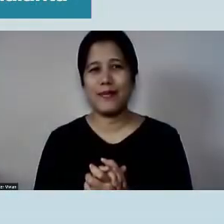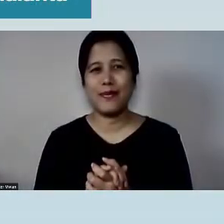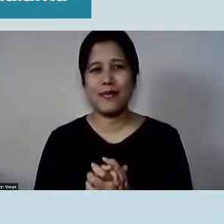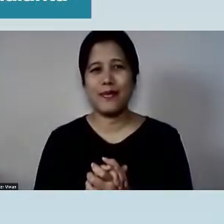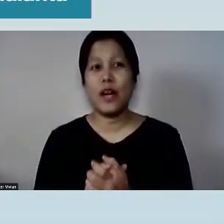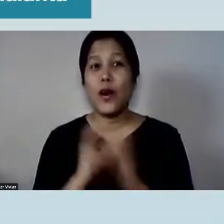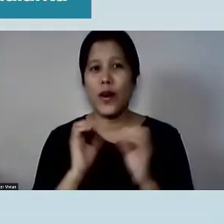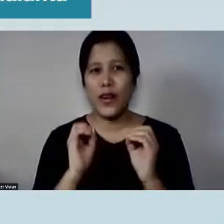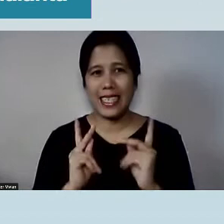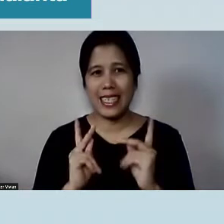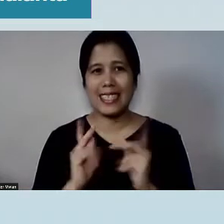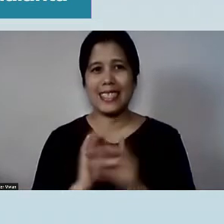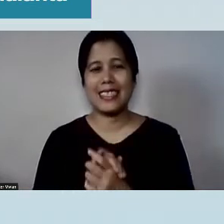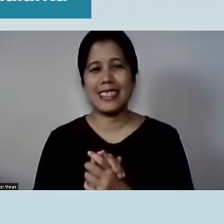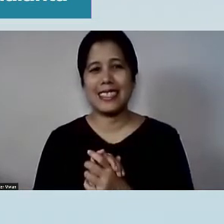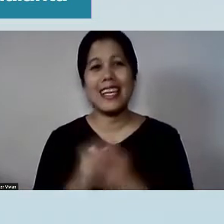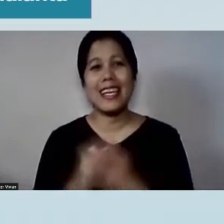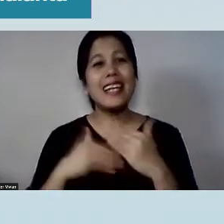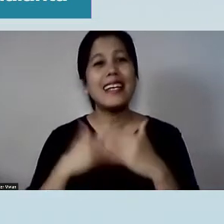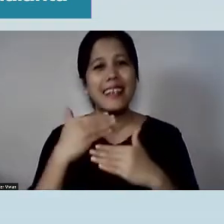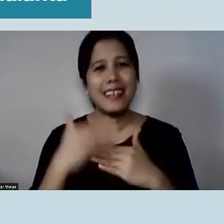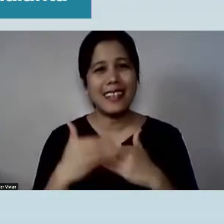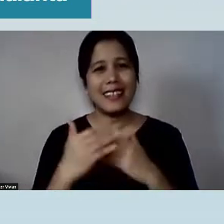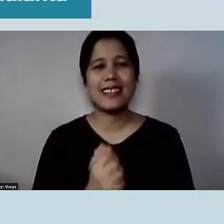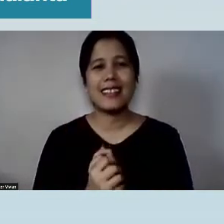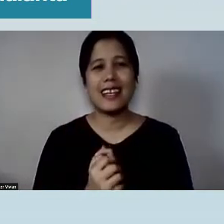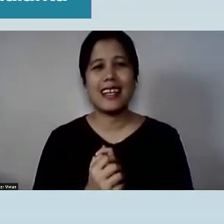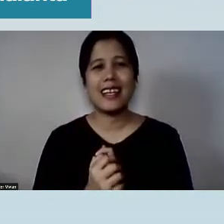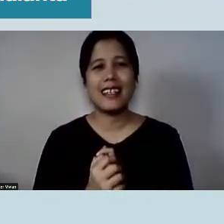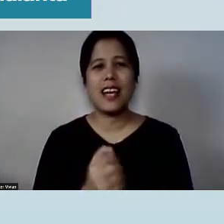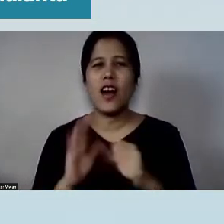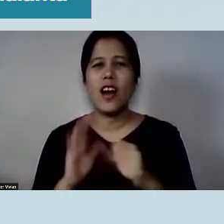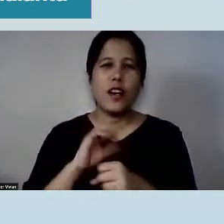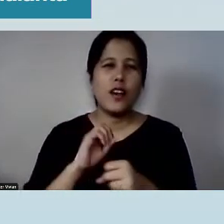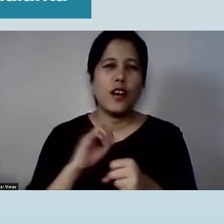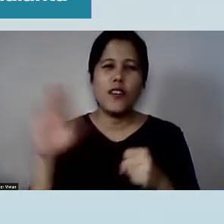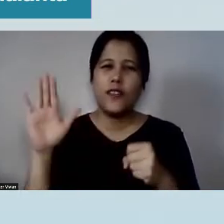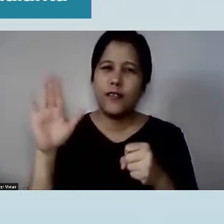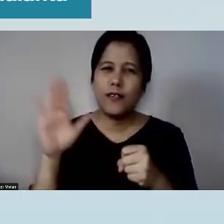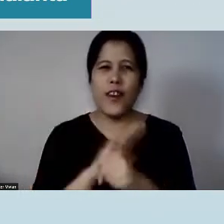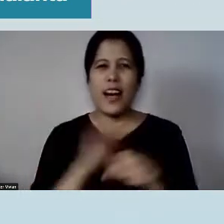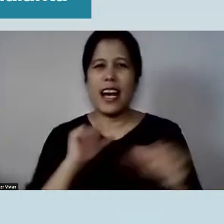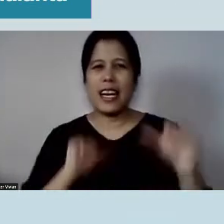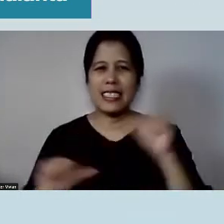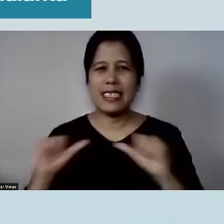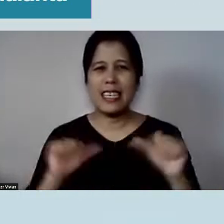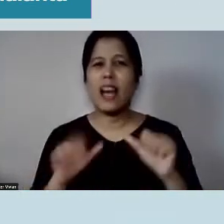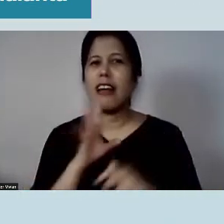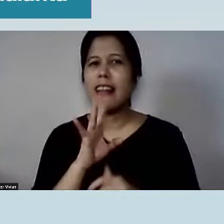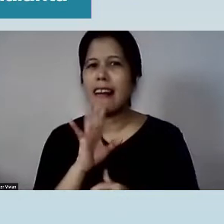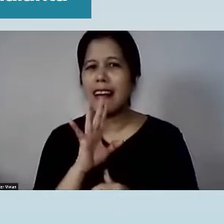Okay, so next slide, please. Excessive activity or talking. Ayun, ako, pag